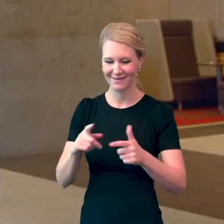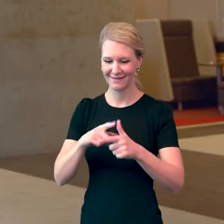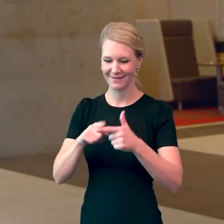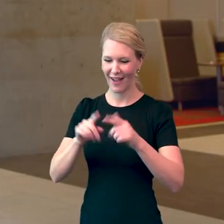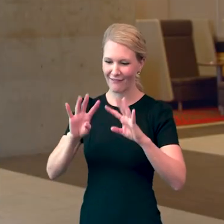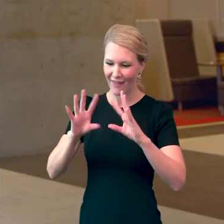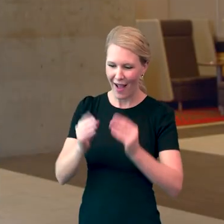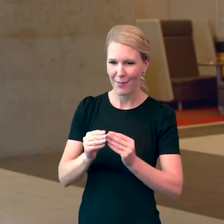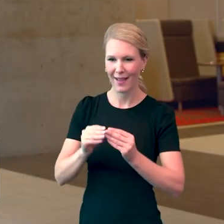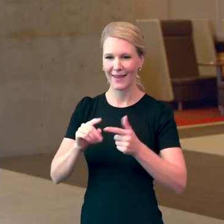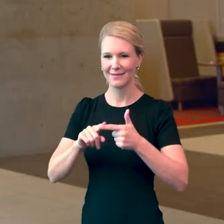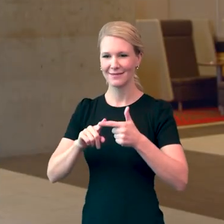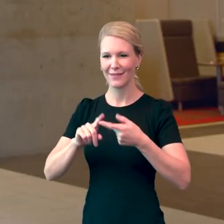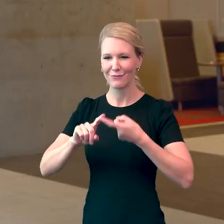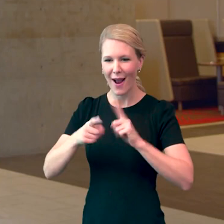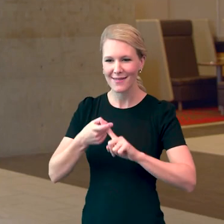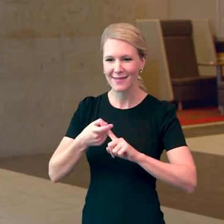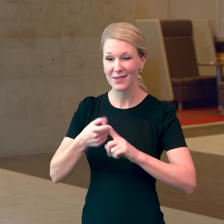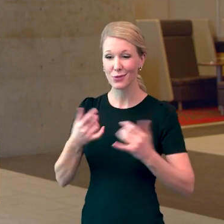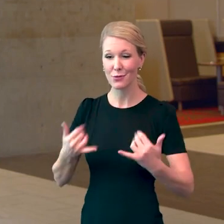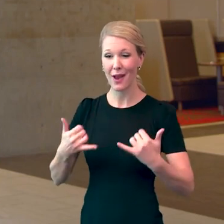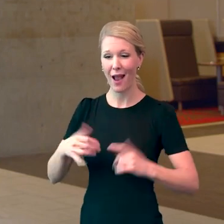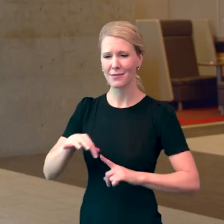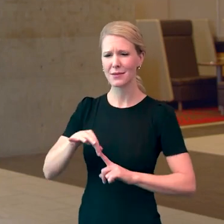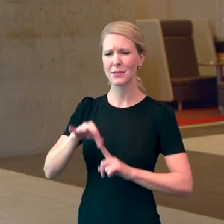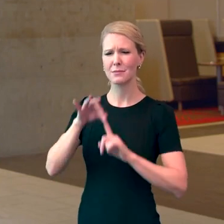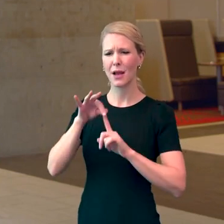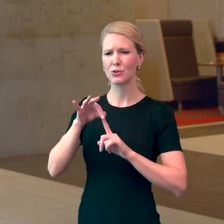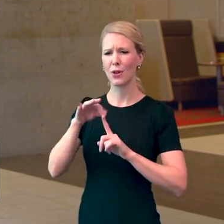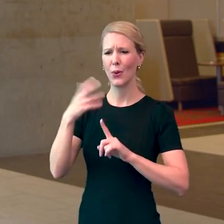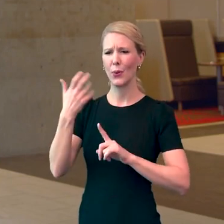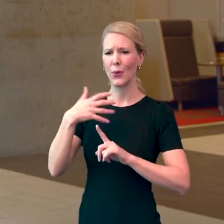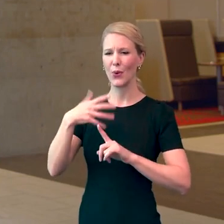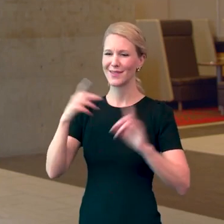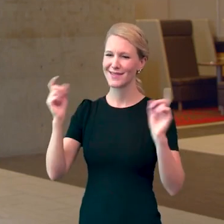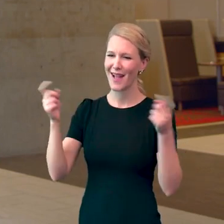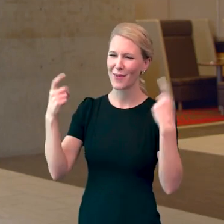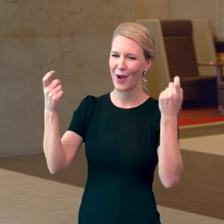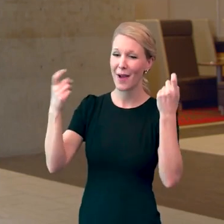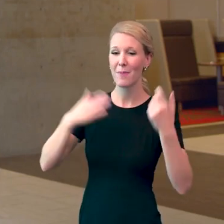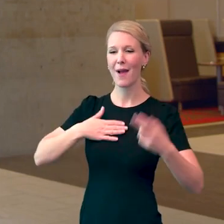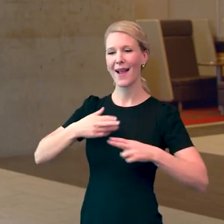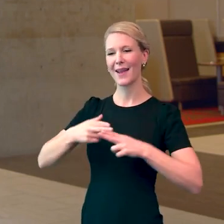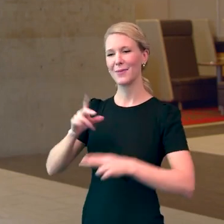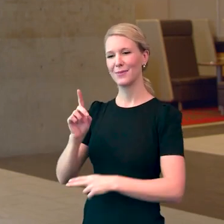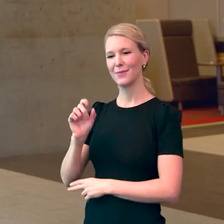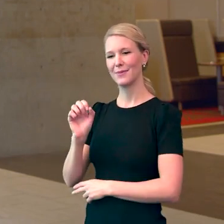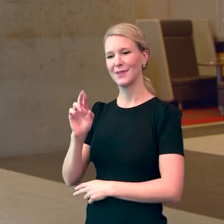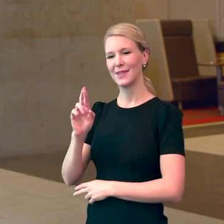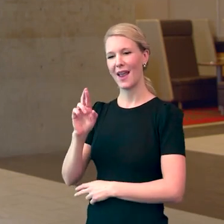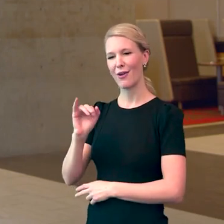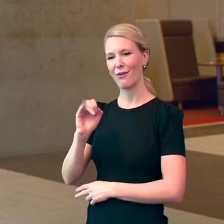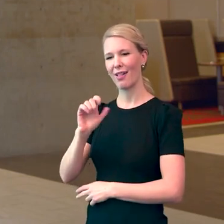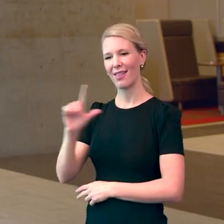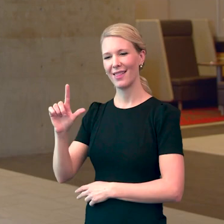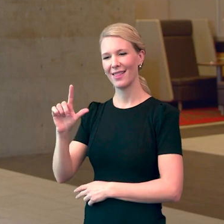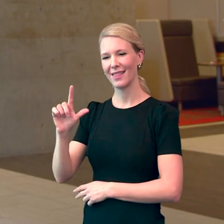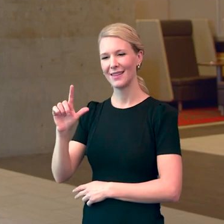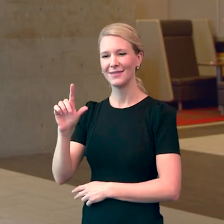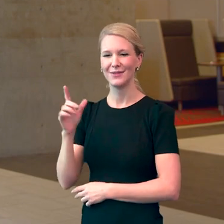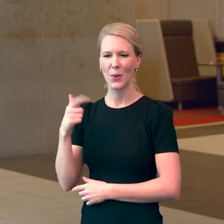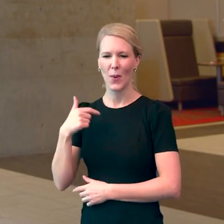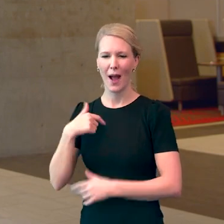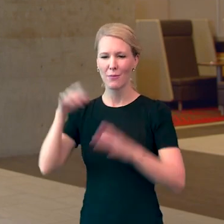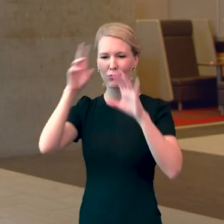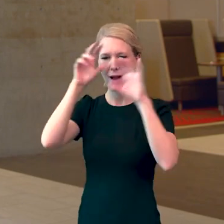Graduates, families, and friends, this is a special day, a day of celebration. I'm Daryl DeWald. I'm the Vice President